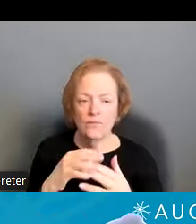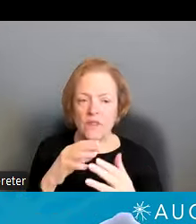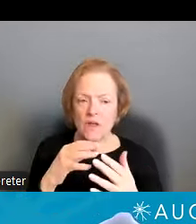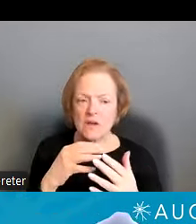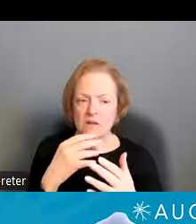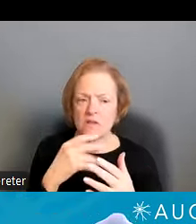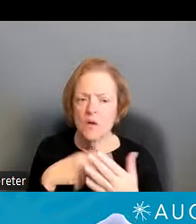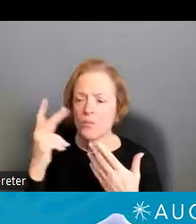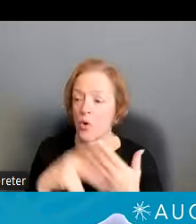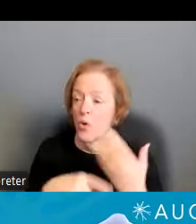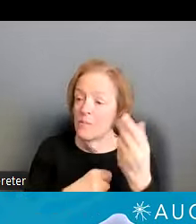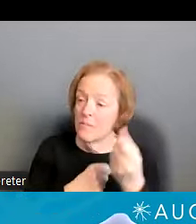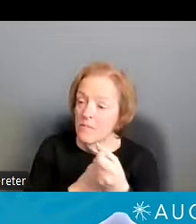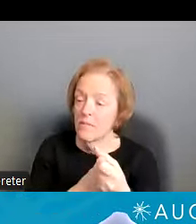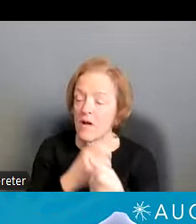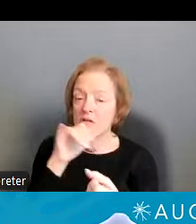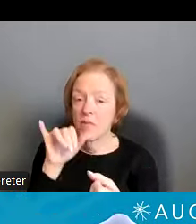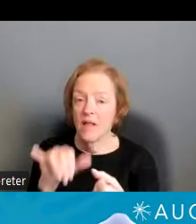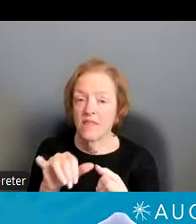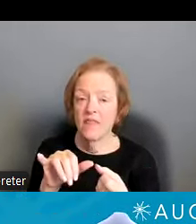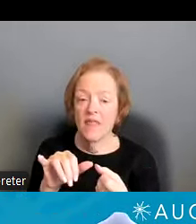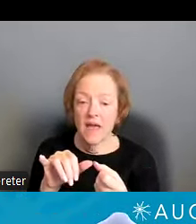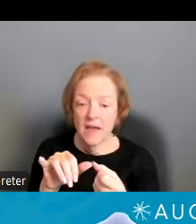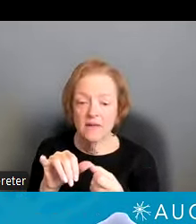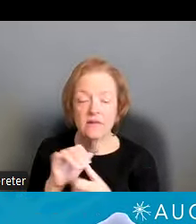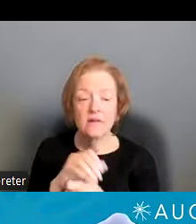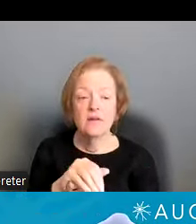authorized by the Workforce Innovation and Opportunity Act, or WIOA.